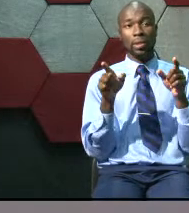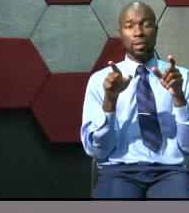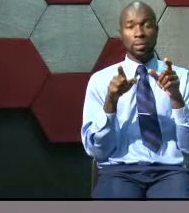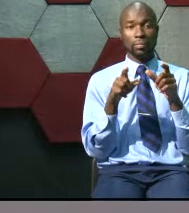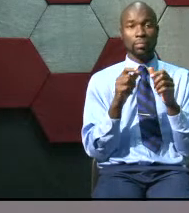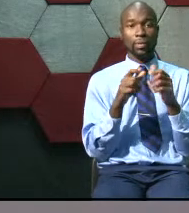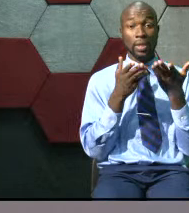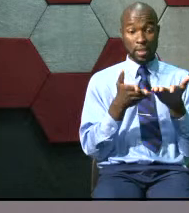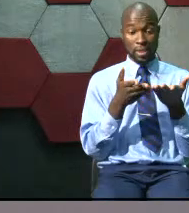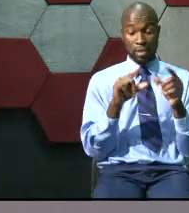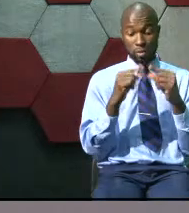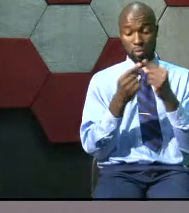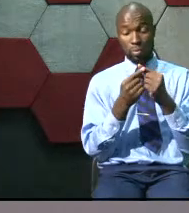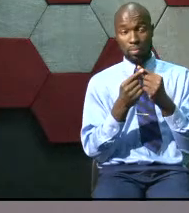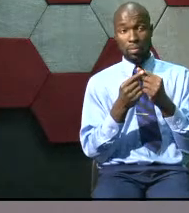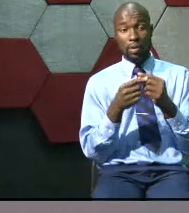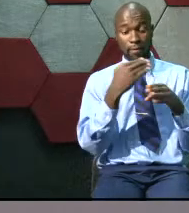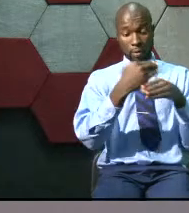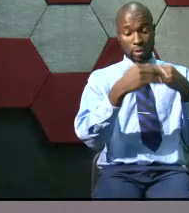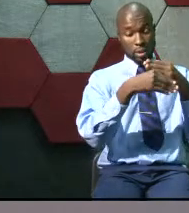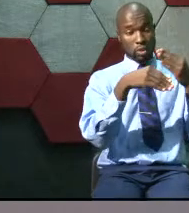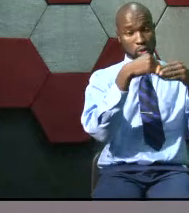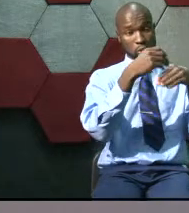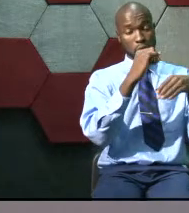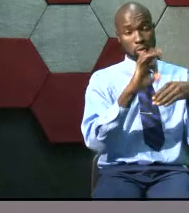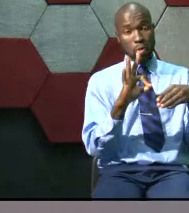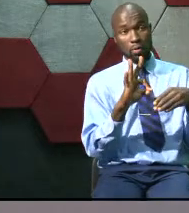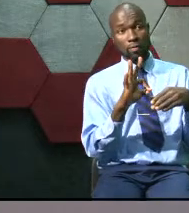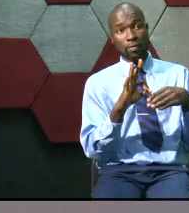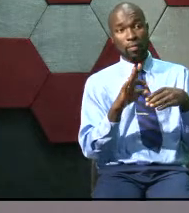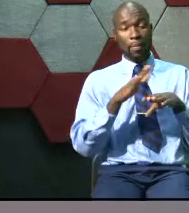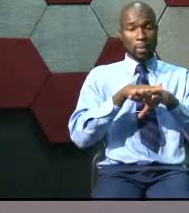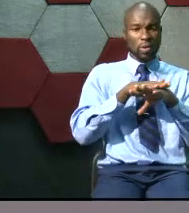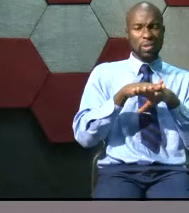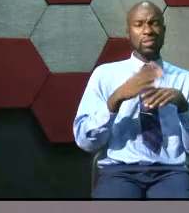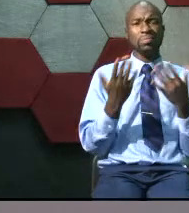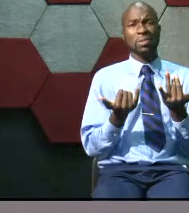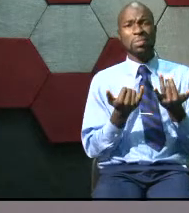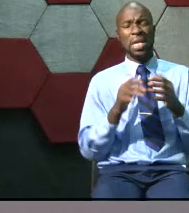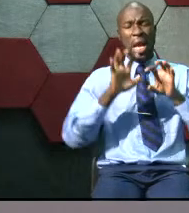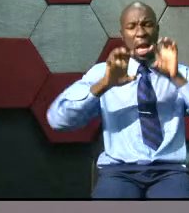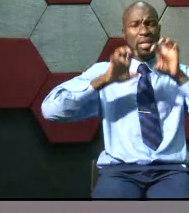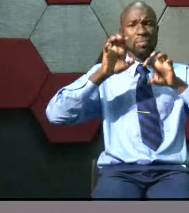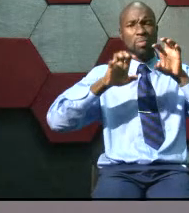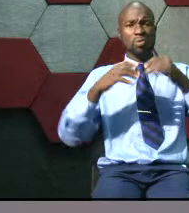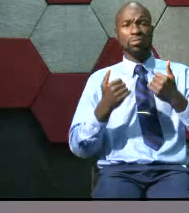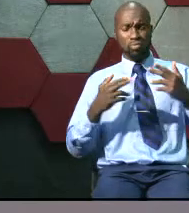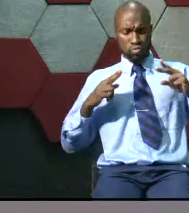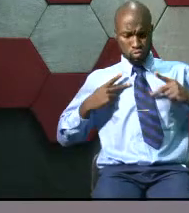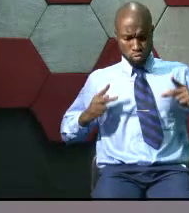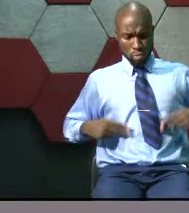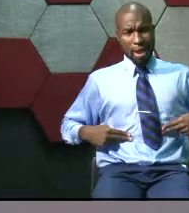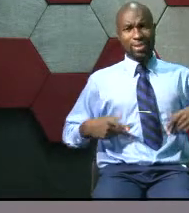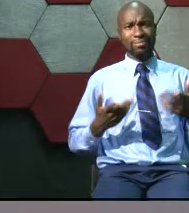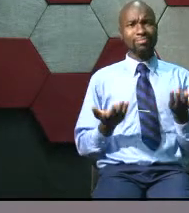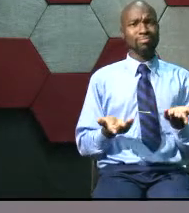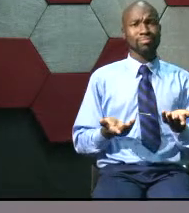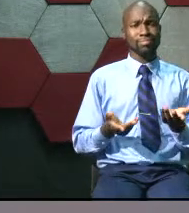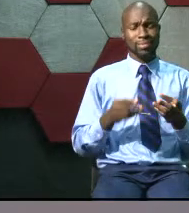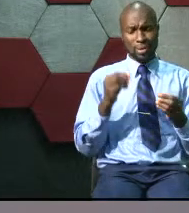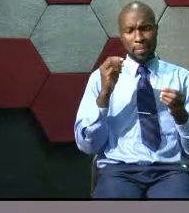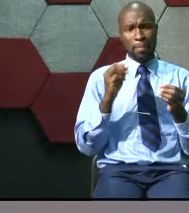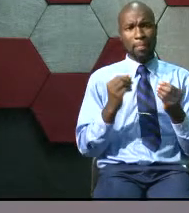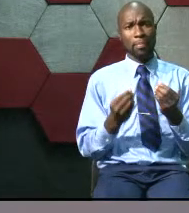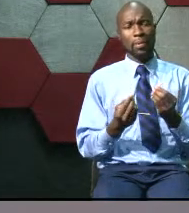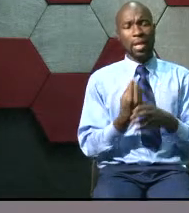foundation of biology or ecology in them. And this can include anything from animals, humans, plants,